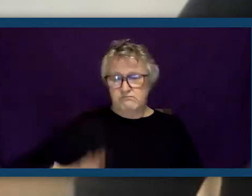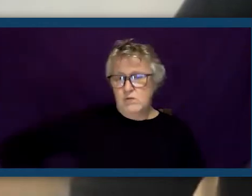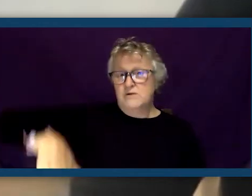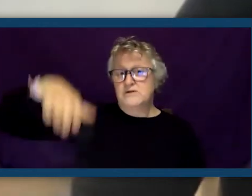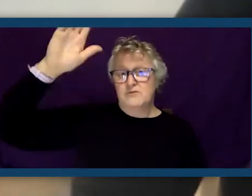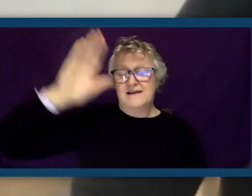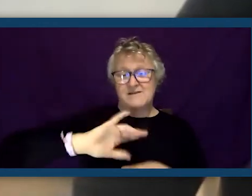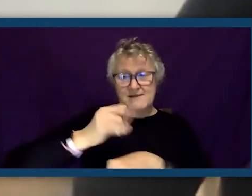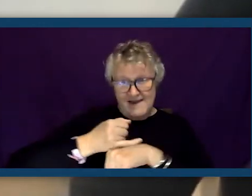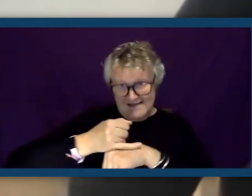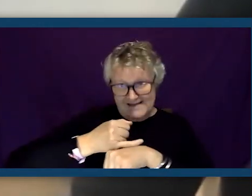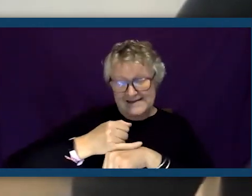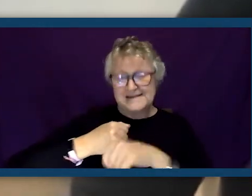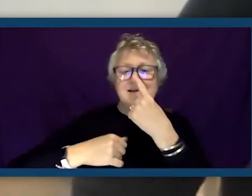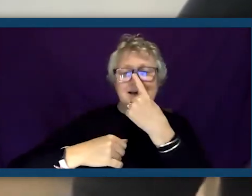I'm